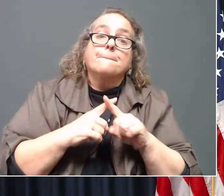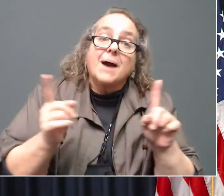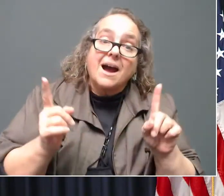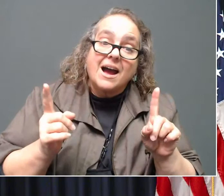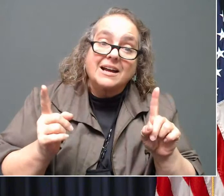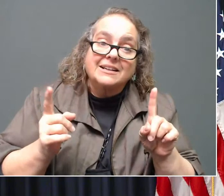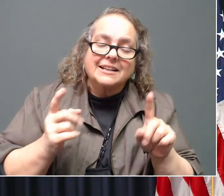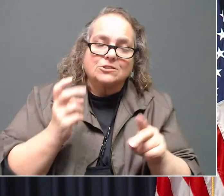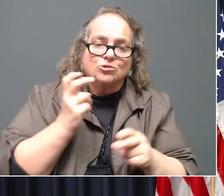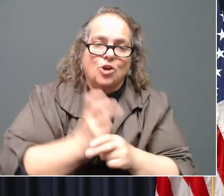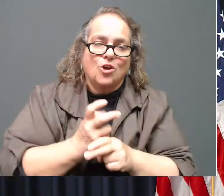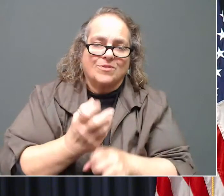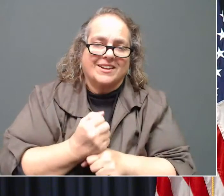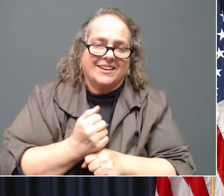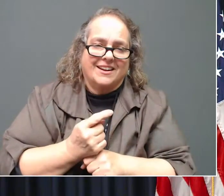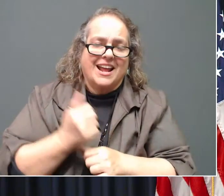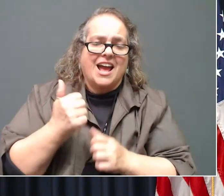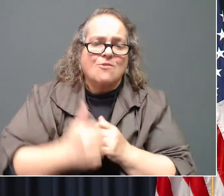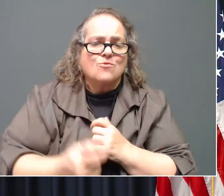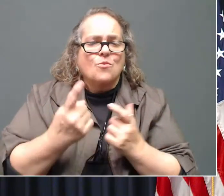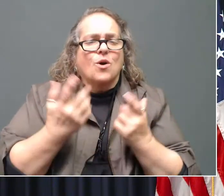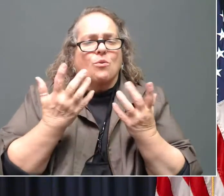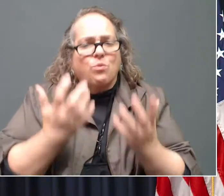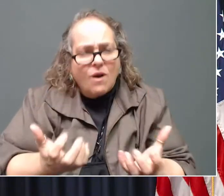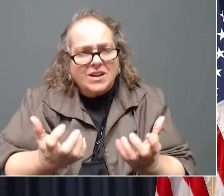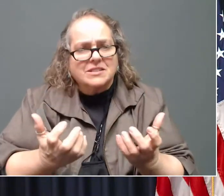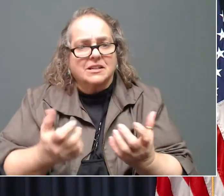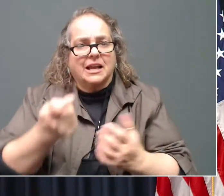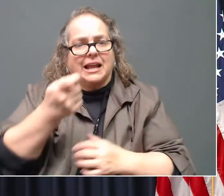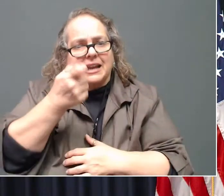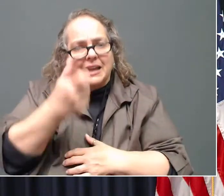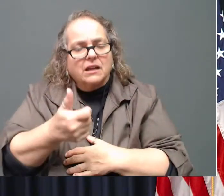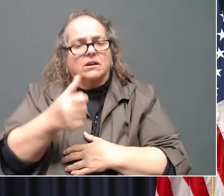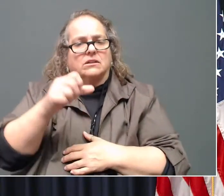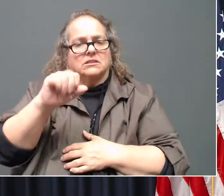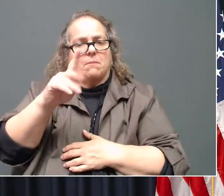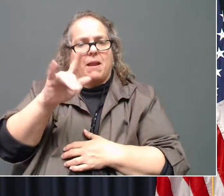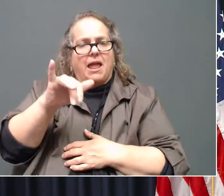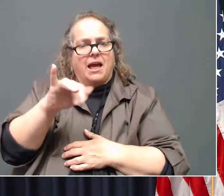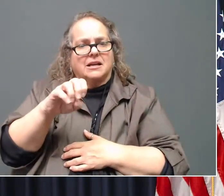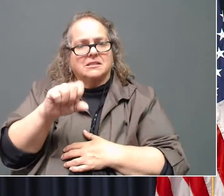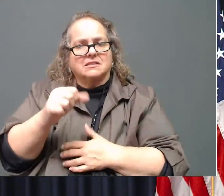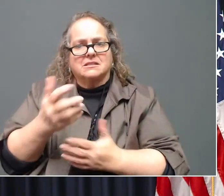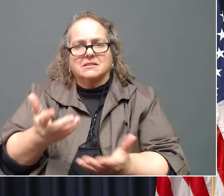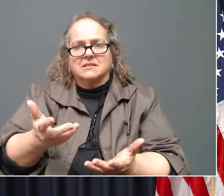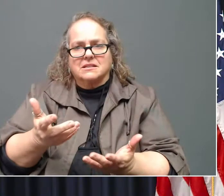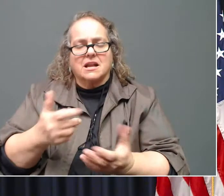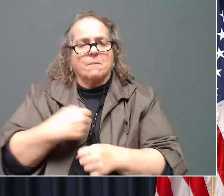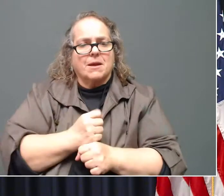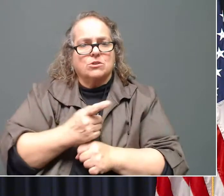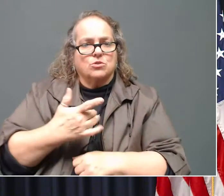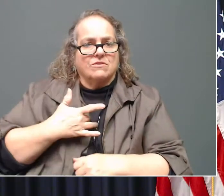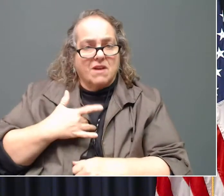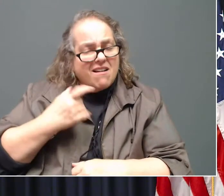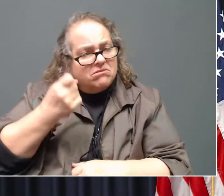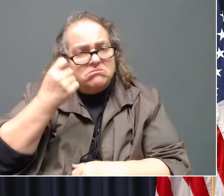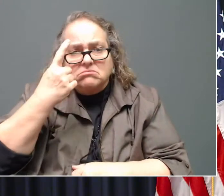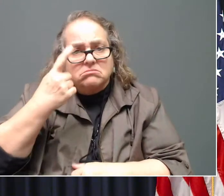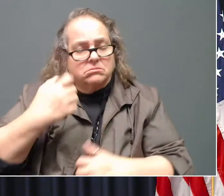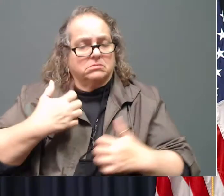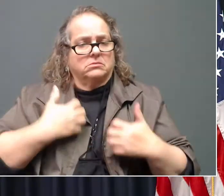and there is such little supply, and so that makes you feel. And it's an understandable emotion